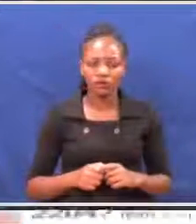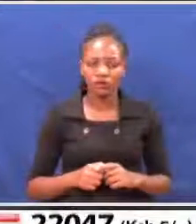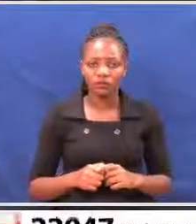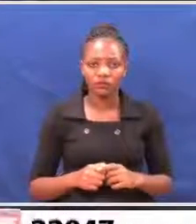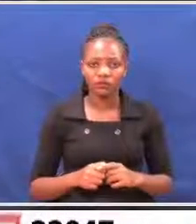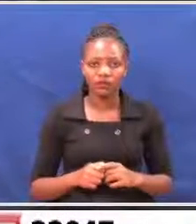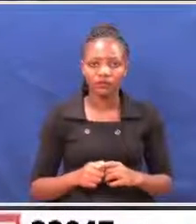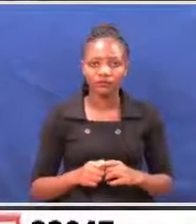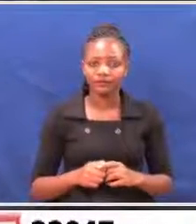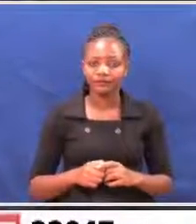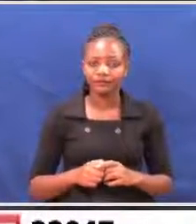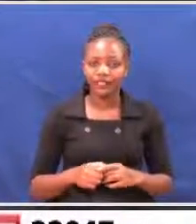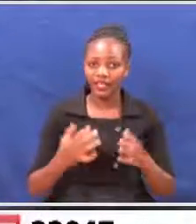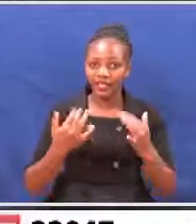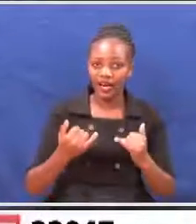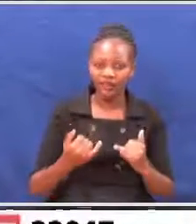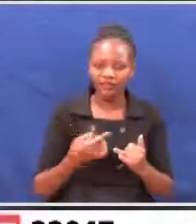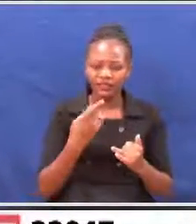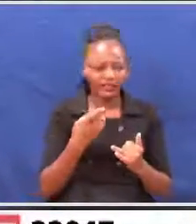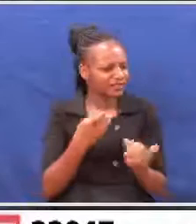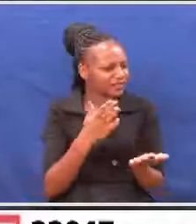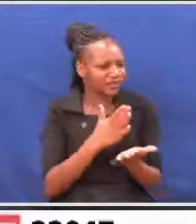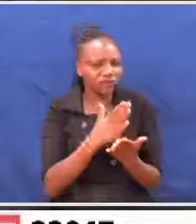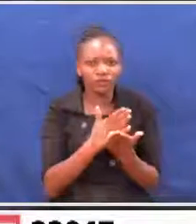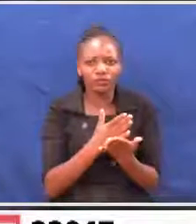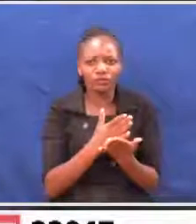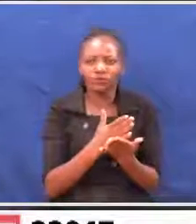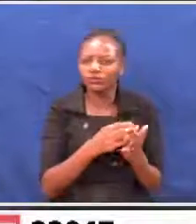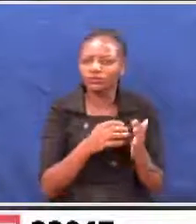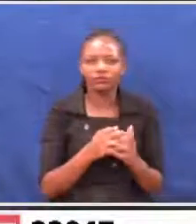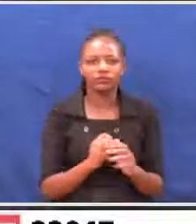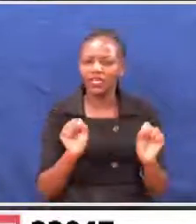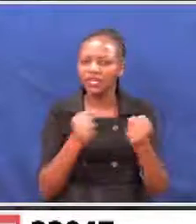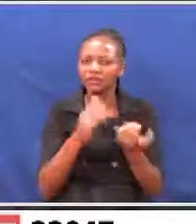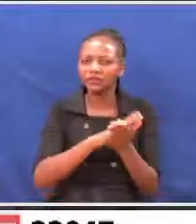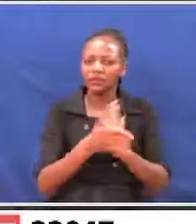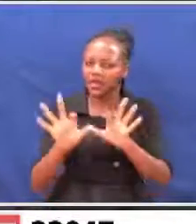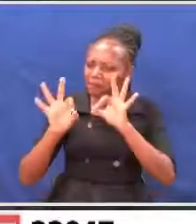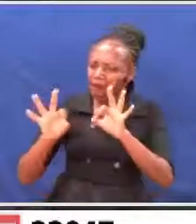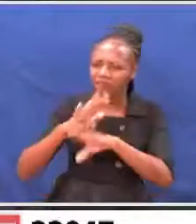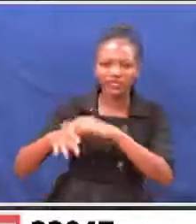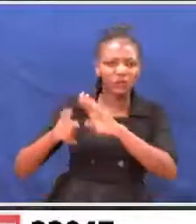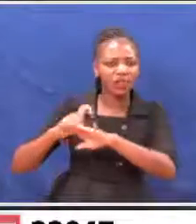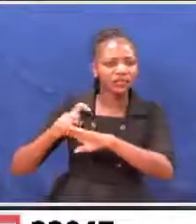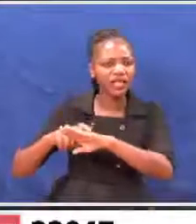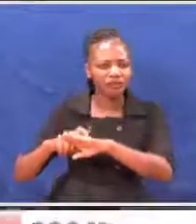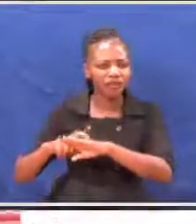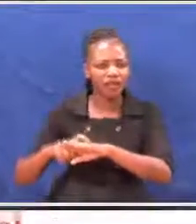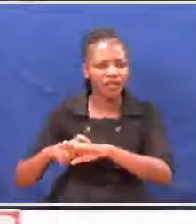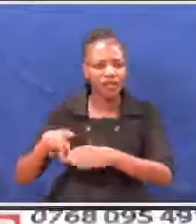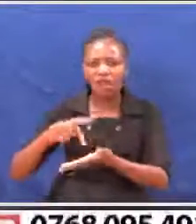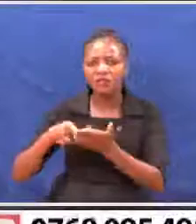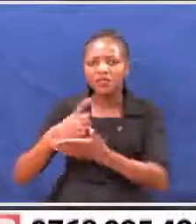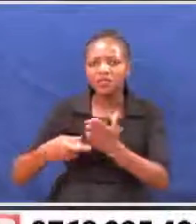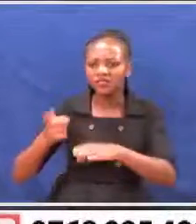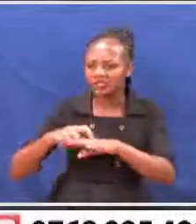some reservations, but that is as it is. You can never be absolute at all. You saw when they talked